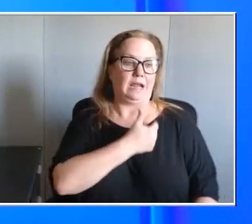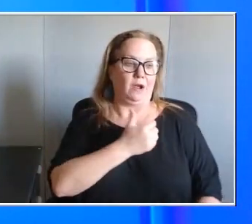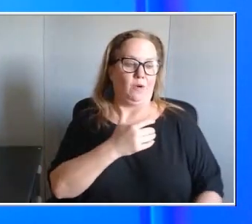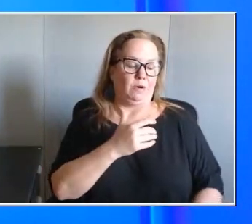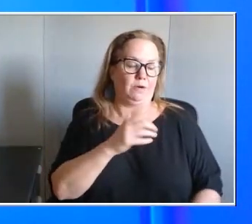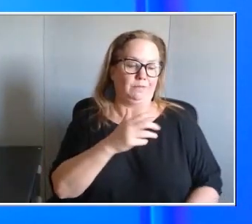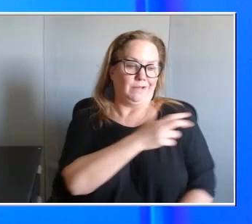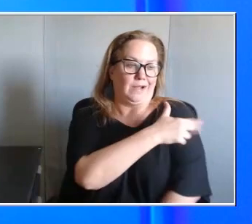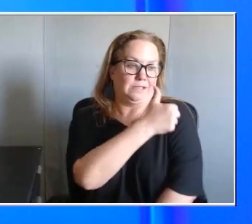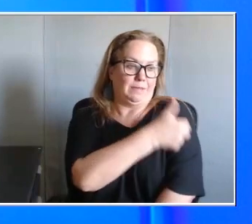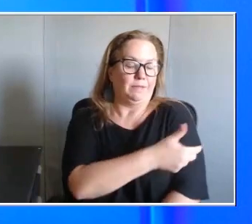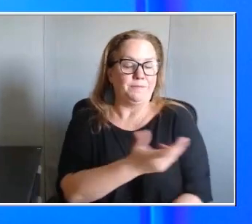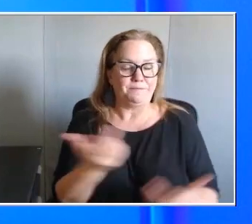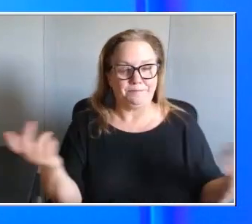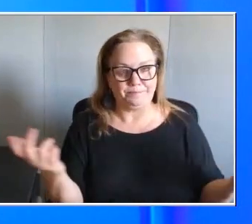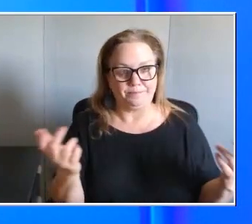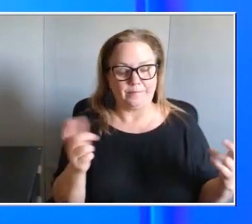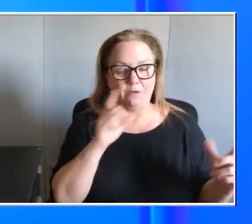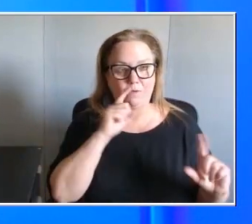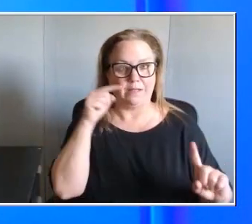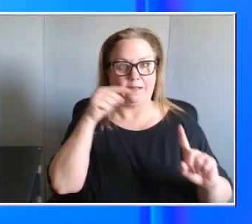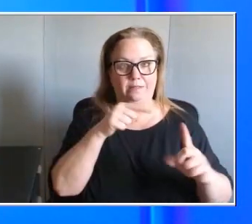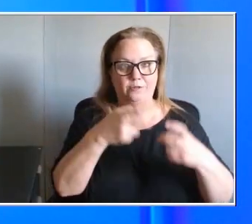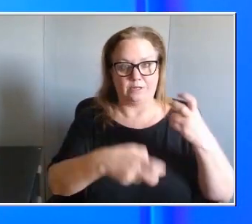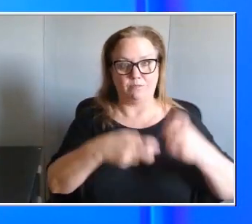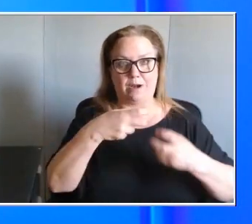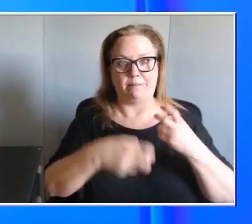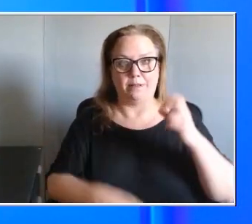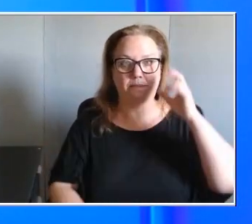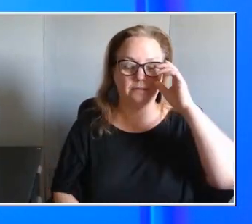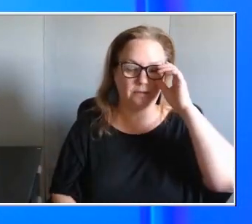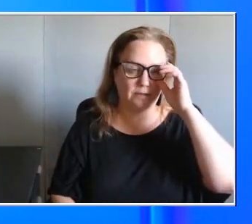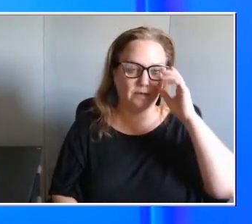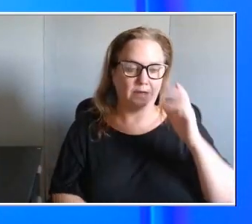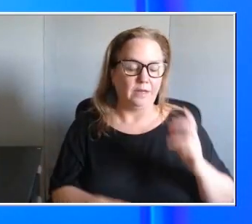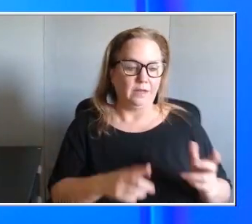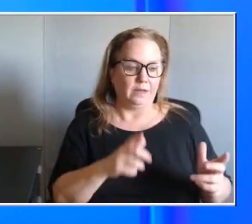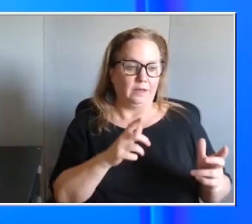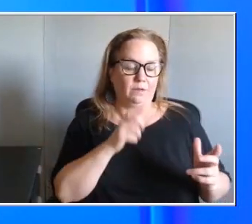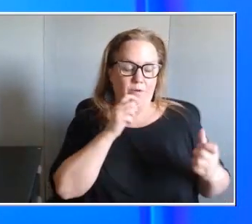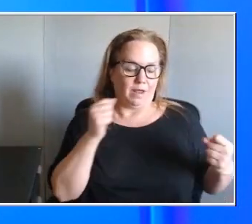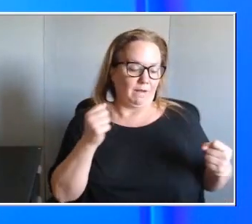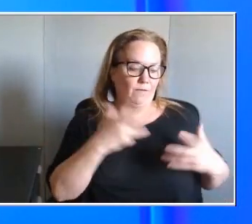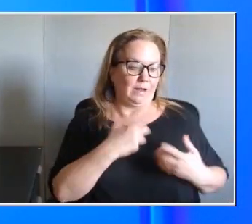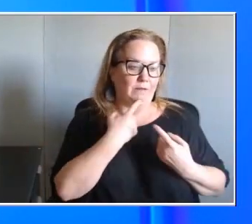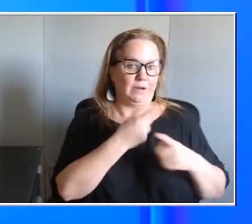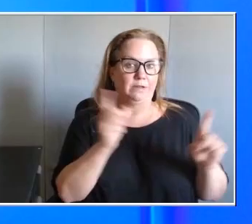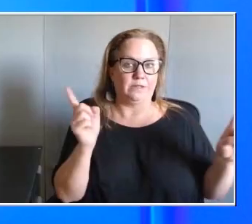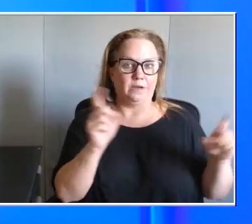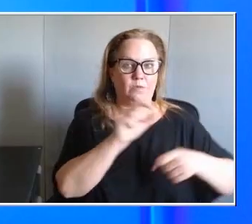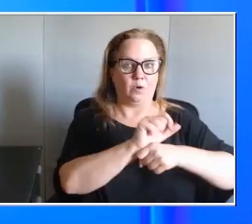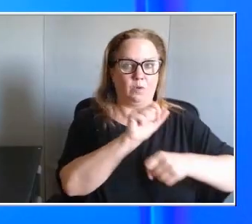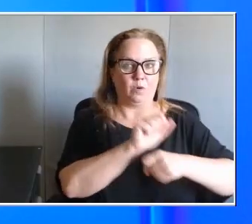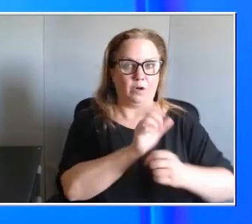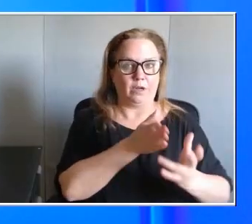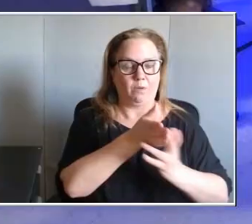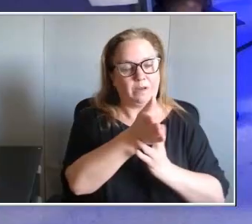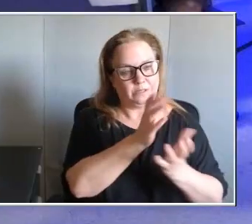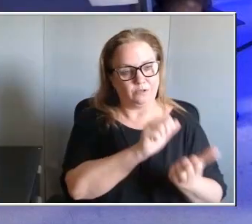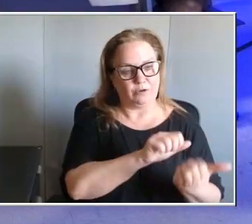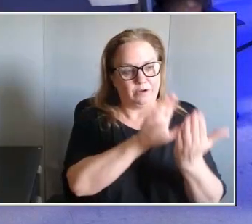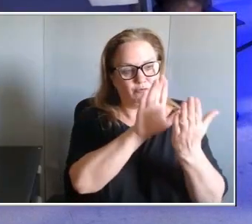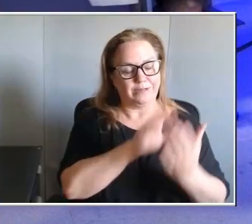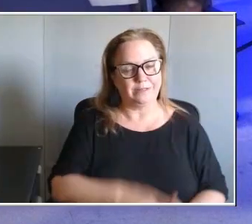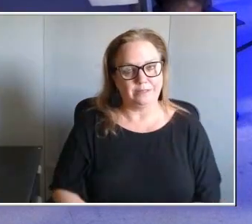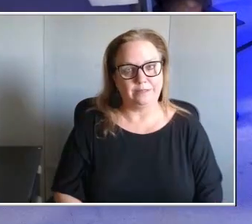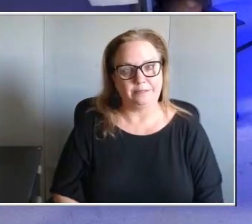I think really the big thing is that there's a problem, and we aren't afraid to say that out loud, and we're working through ways to try to address it. Yeah, that